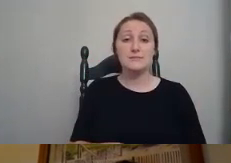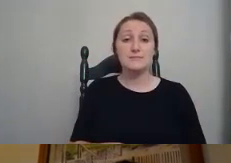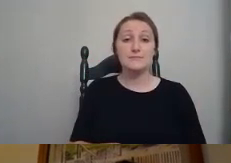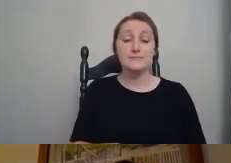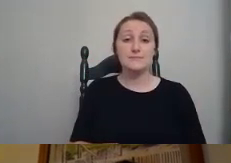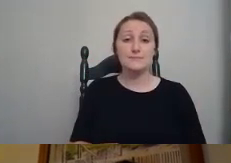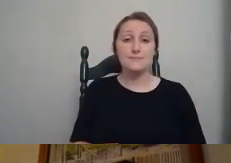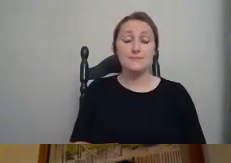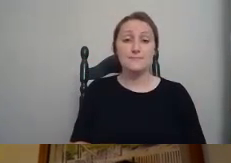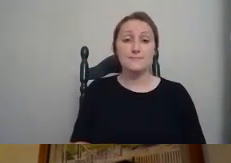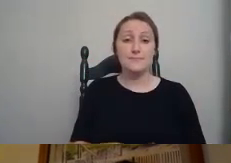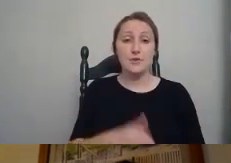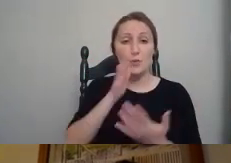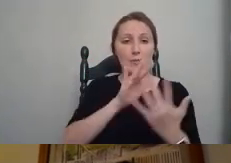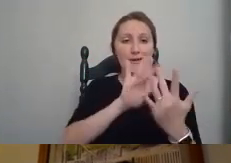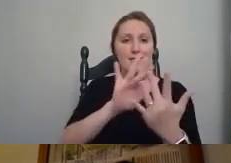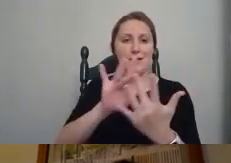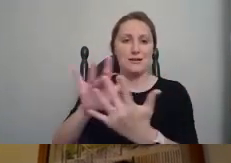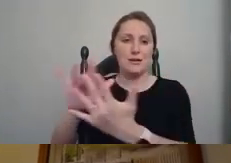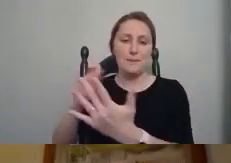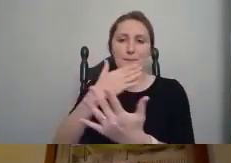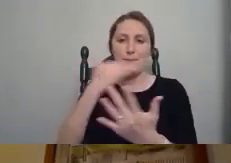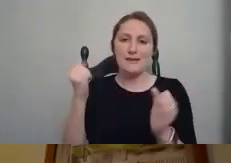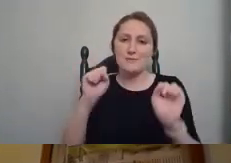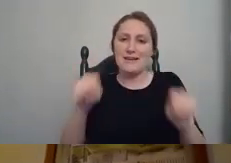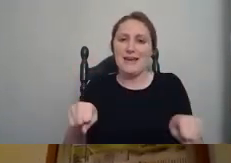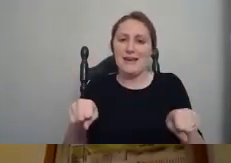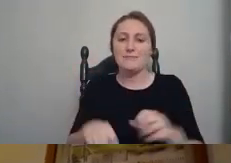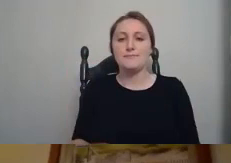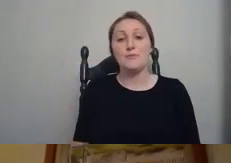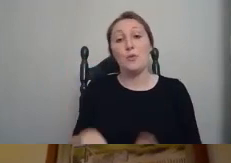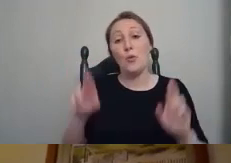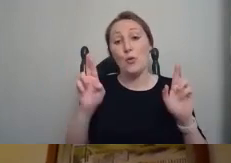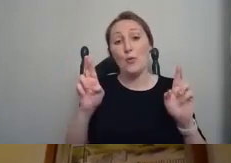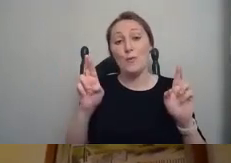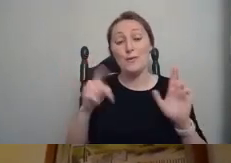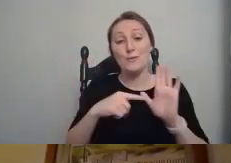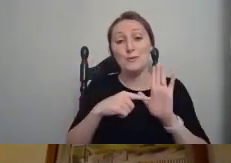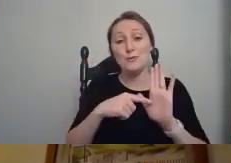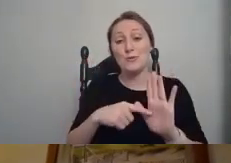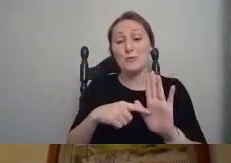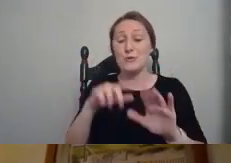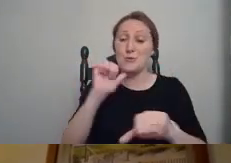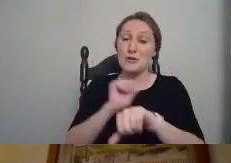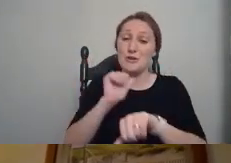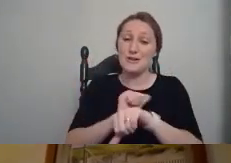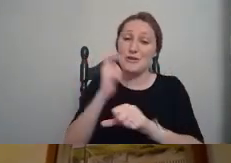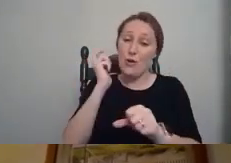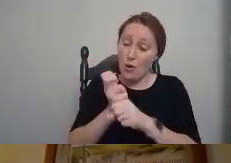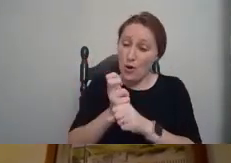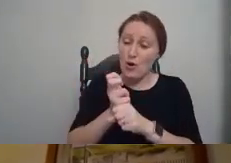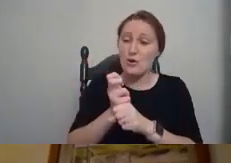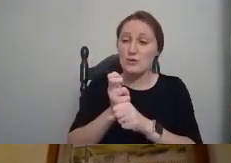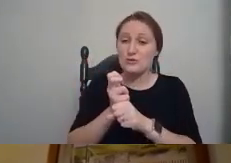And we'll be in touch as best we can. Hopefully we're demonstrating that we're all working really hard to get the certainty we